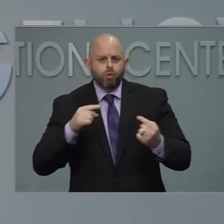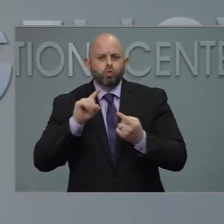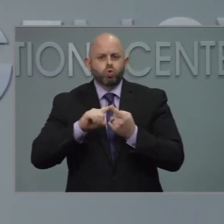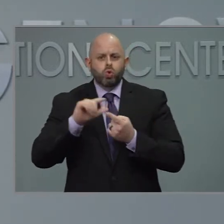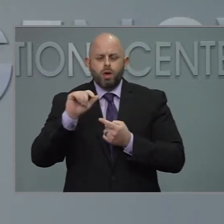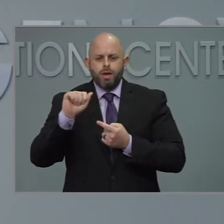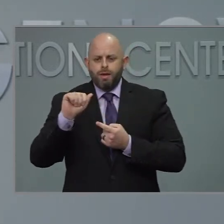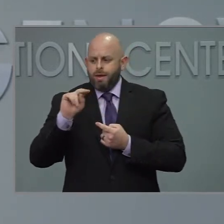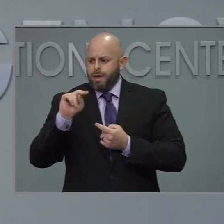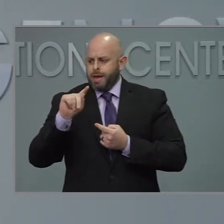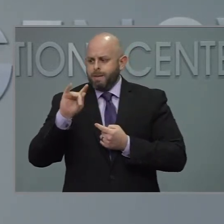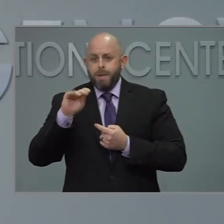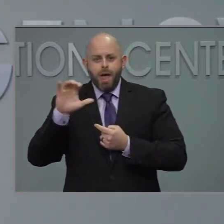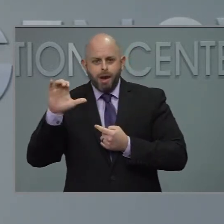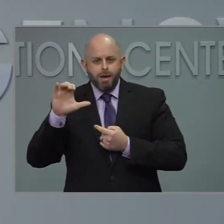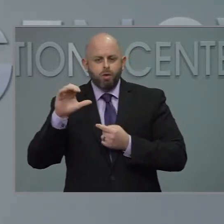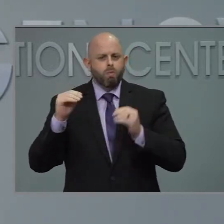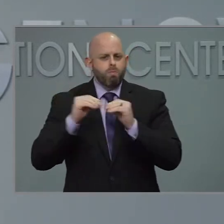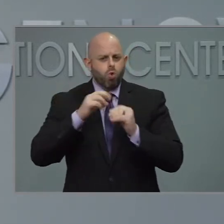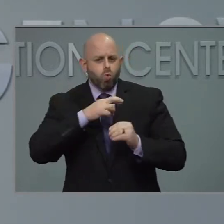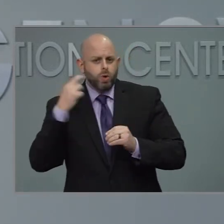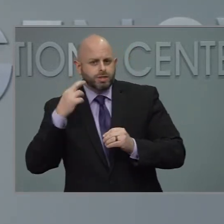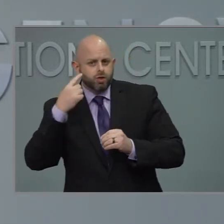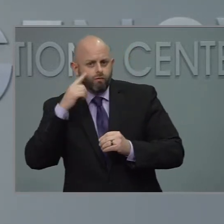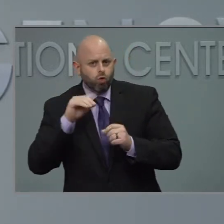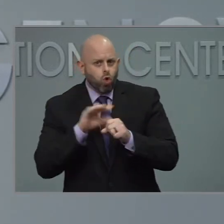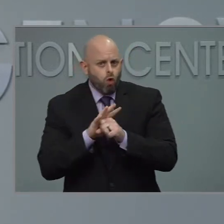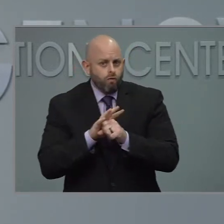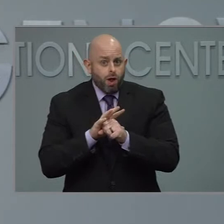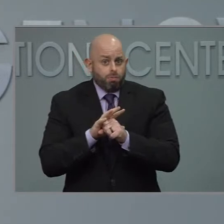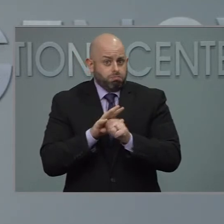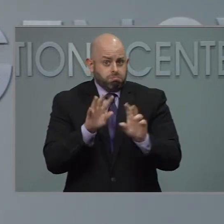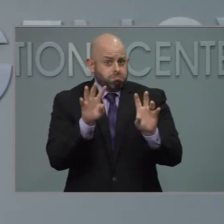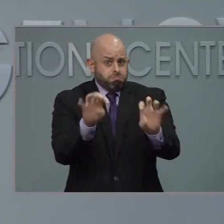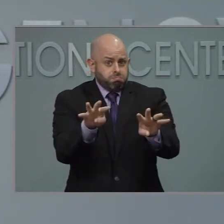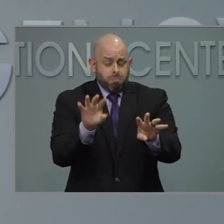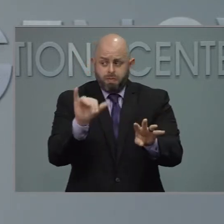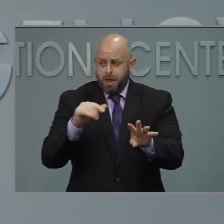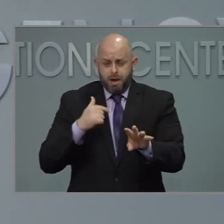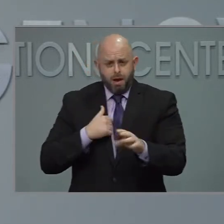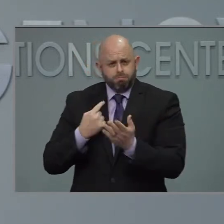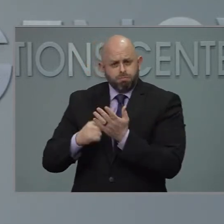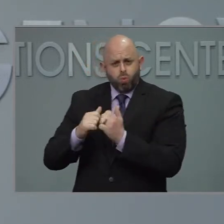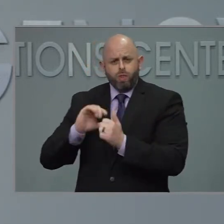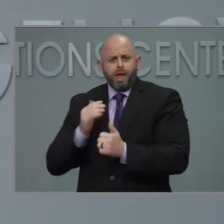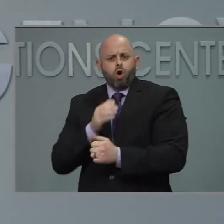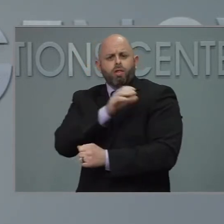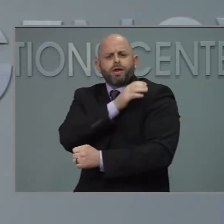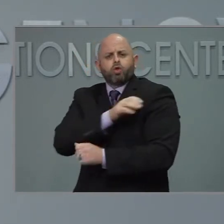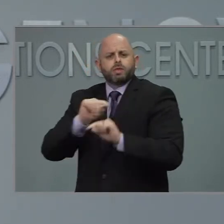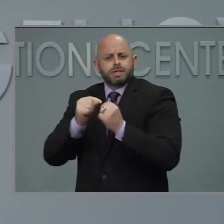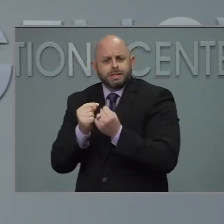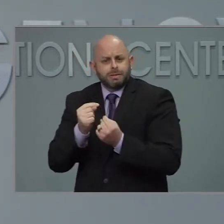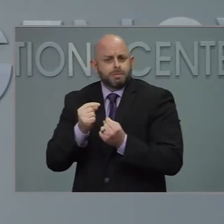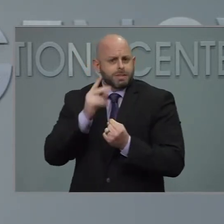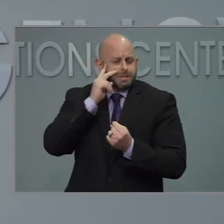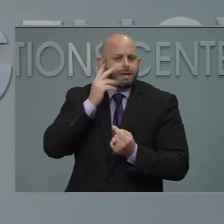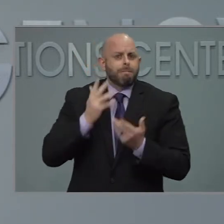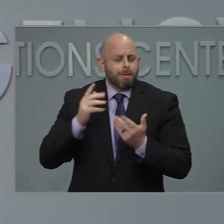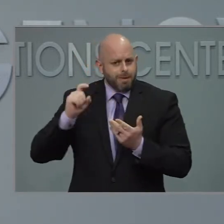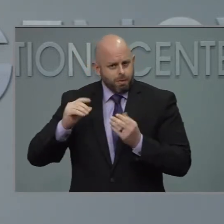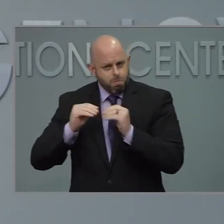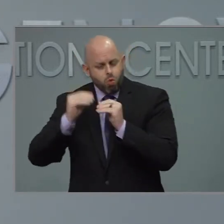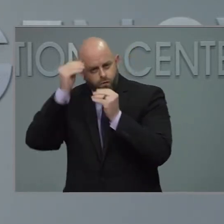is at higher risk from COVID-19. I'm happy to take that back to our clinical team and see if there's anything we need to look at, but we would probably go back